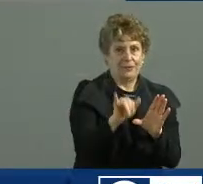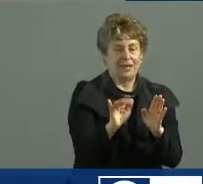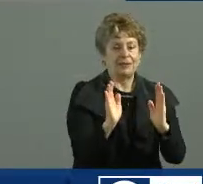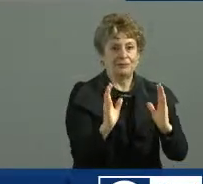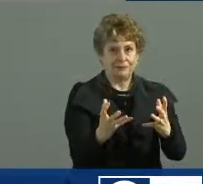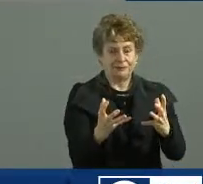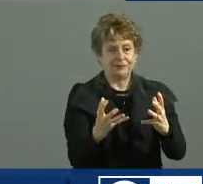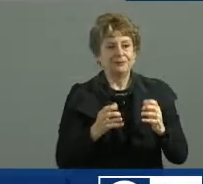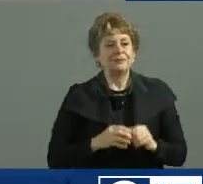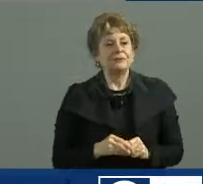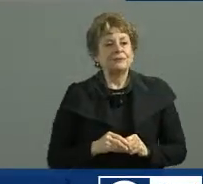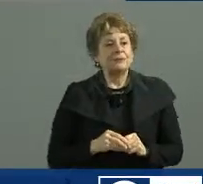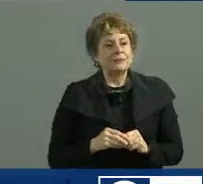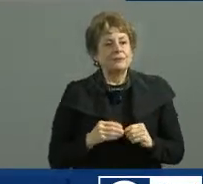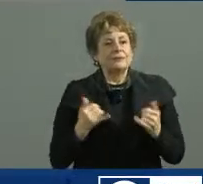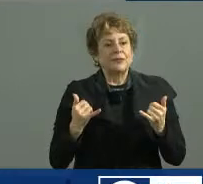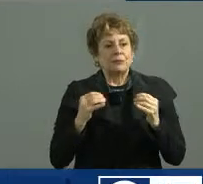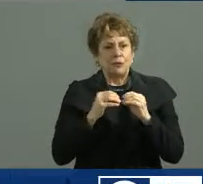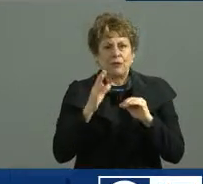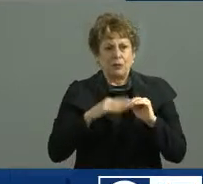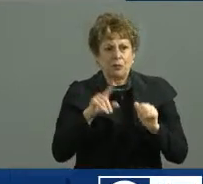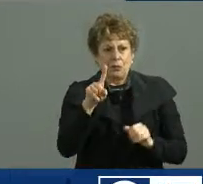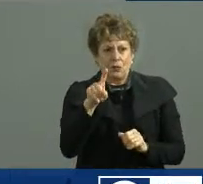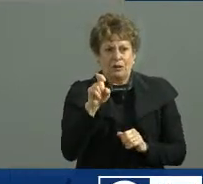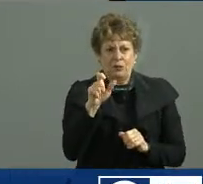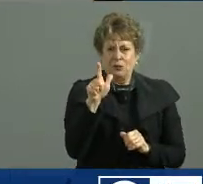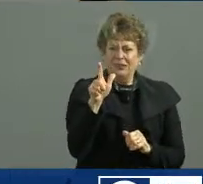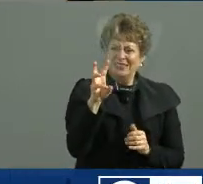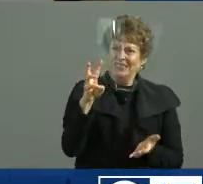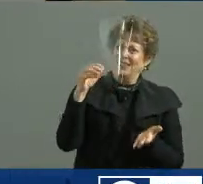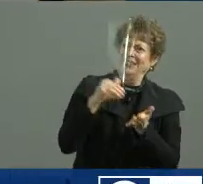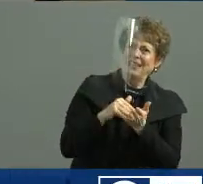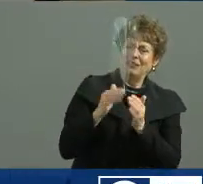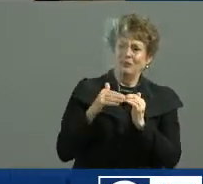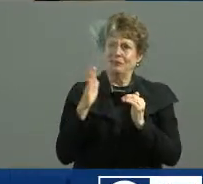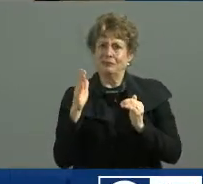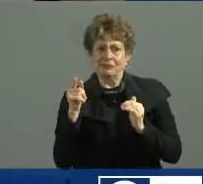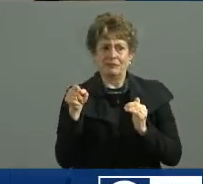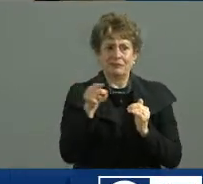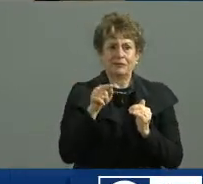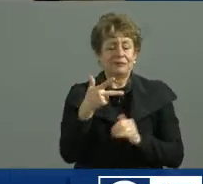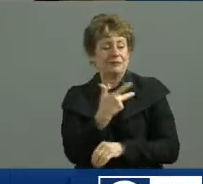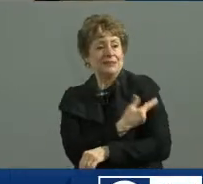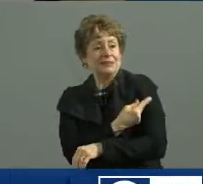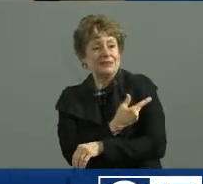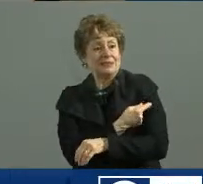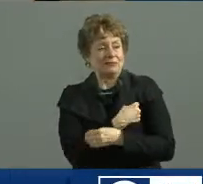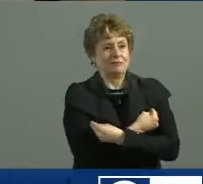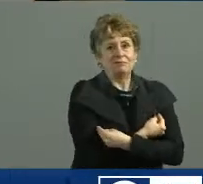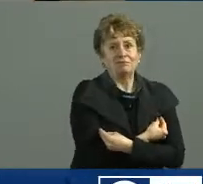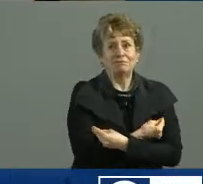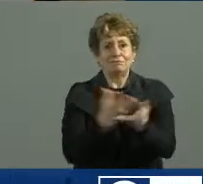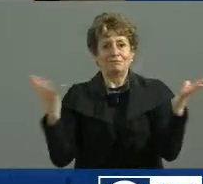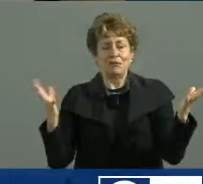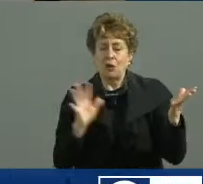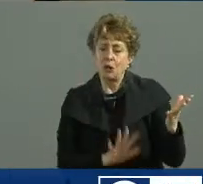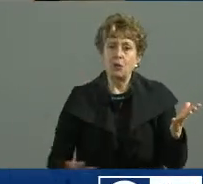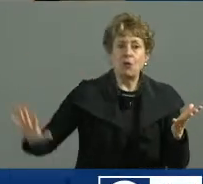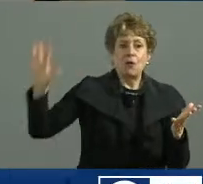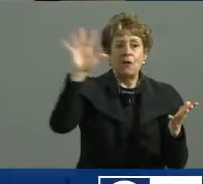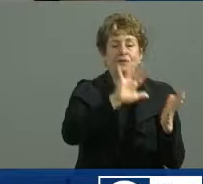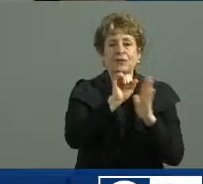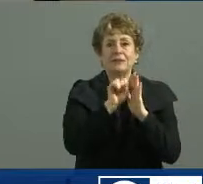So as of today, over 126,000 doses of vaccine have been administered statewide. I